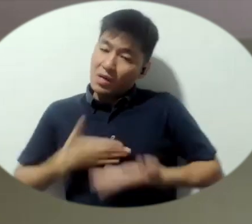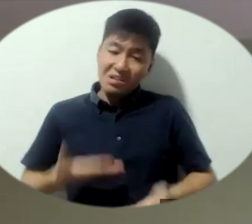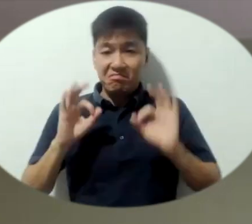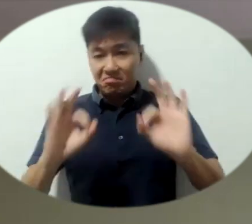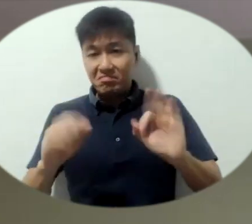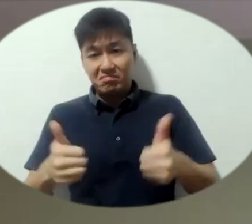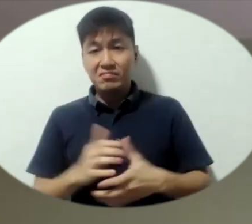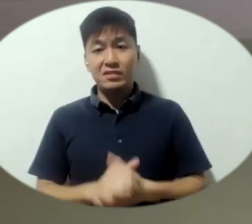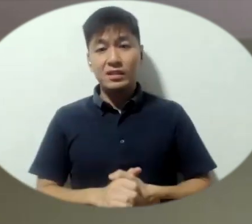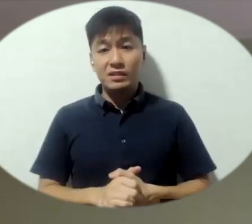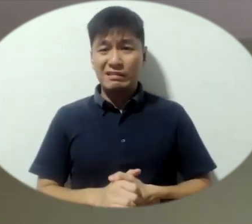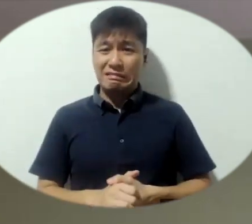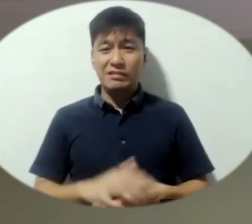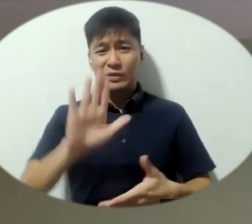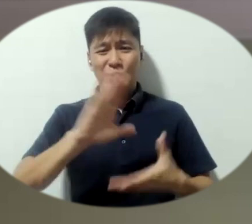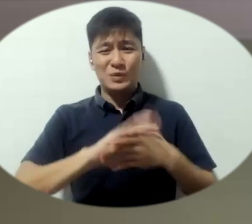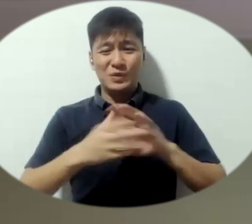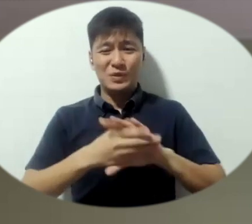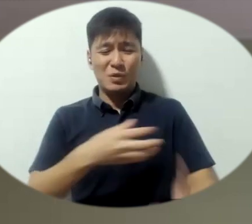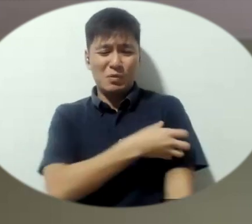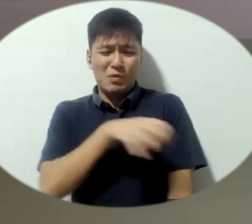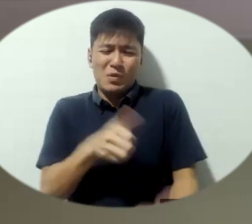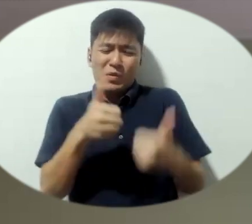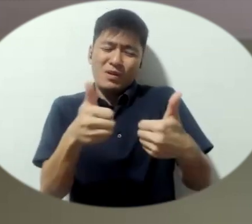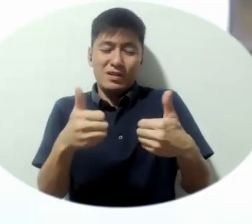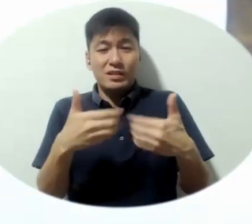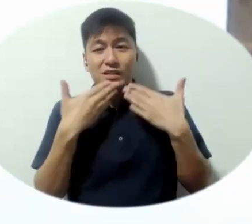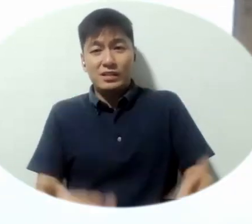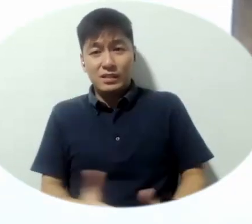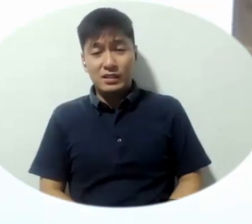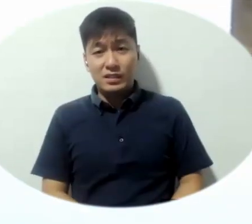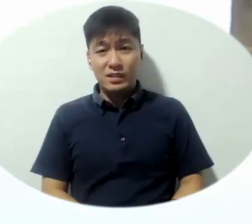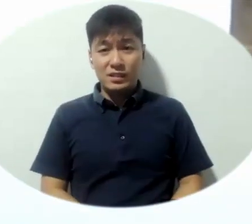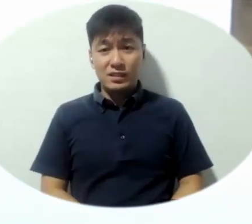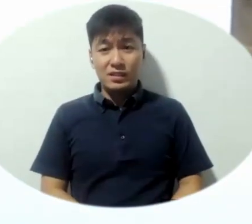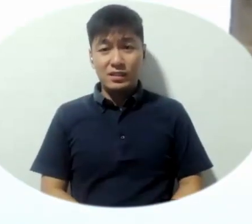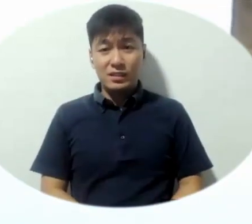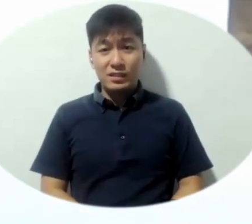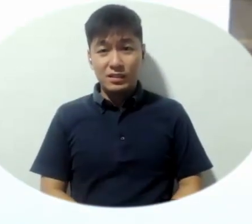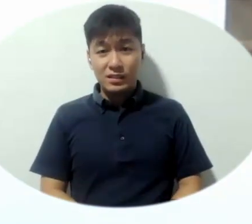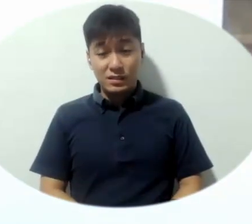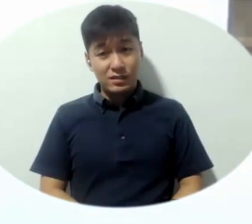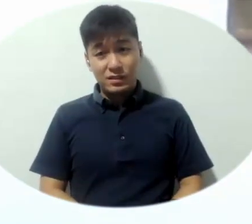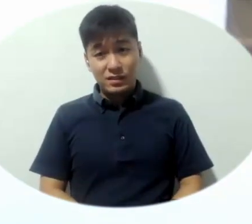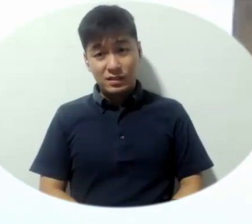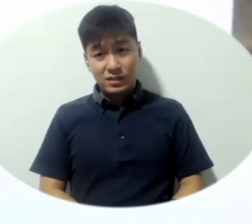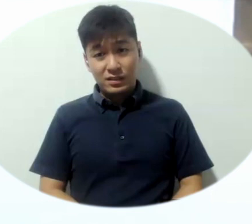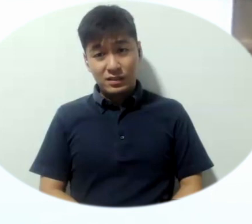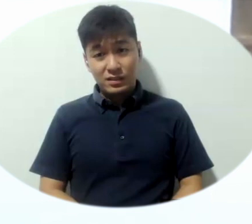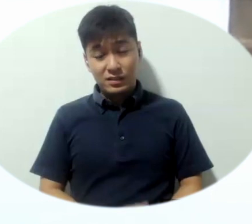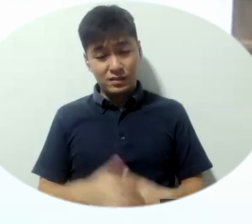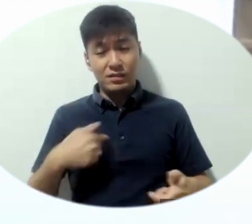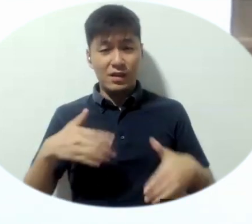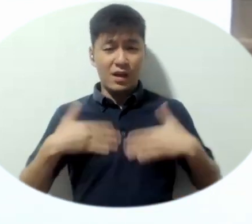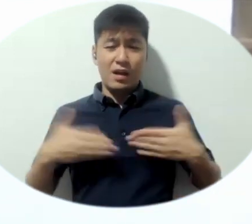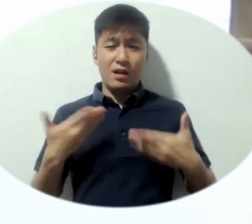Amal. Thank you so much. So yes, I am happy. Yes. No, go ahead. Yes, I'm happy to participate